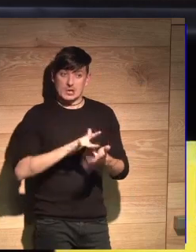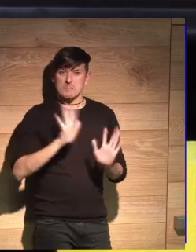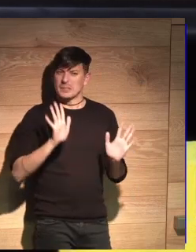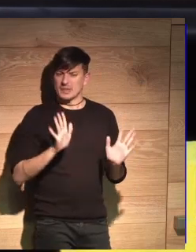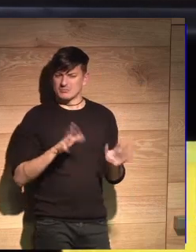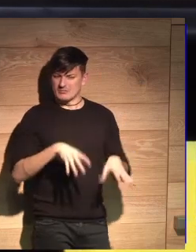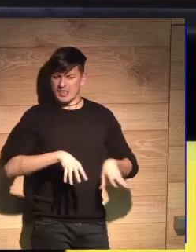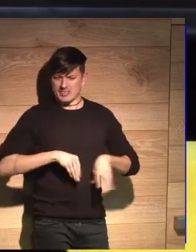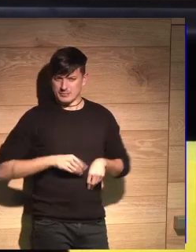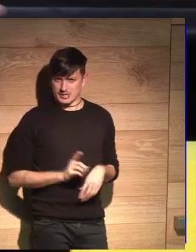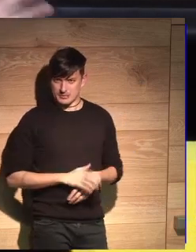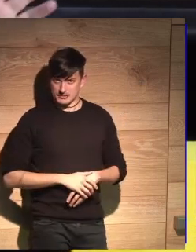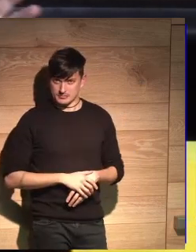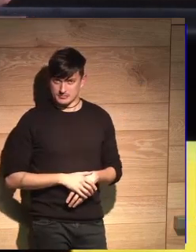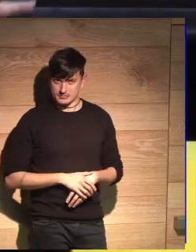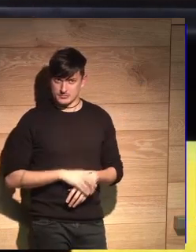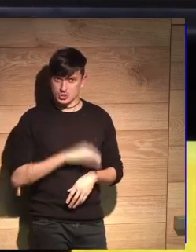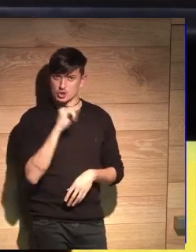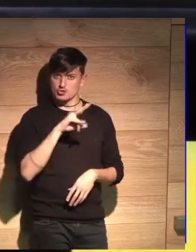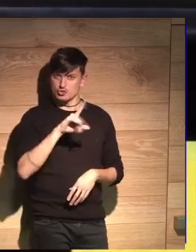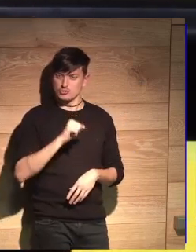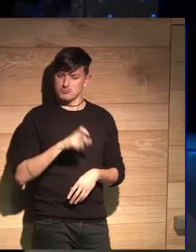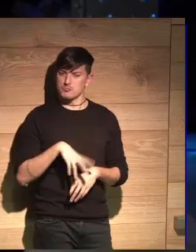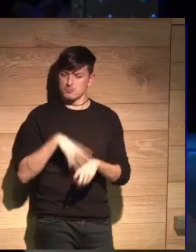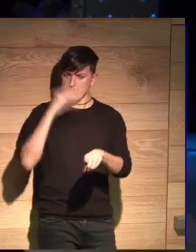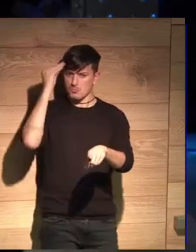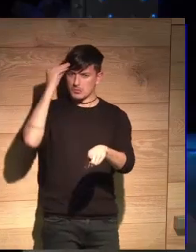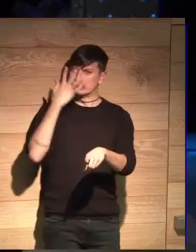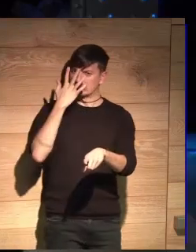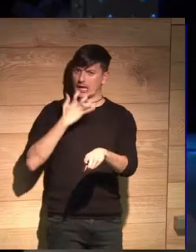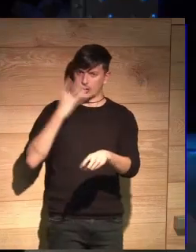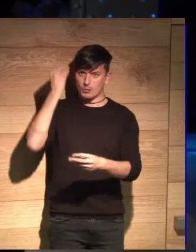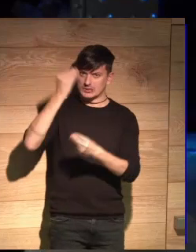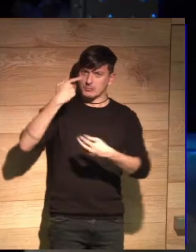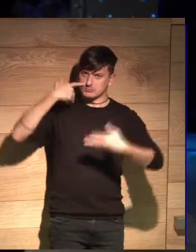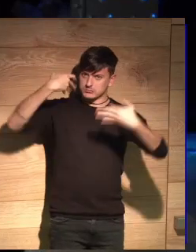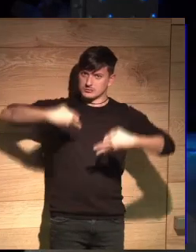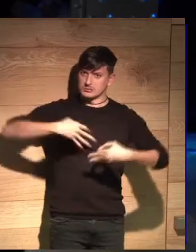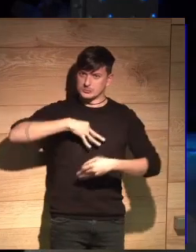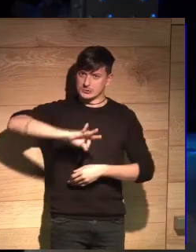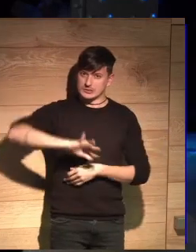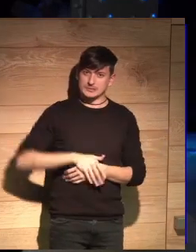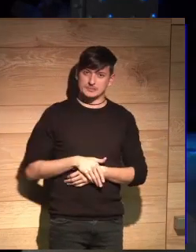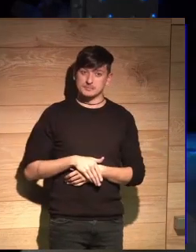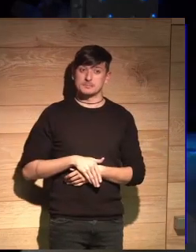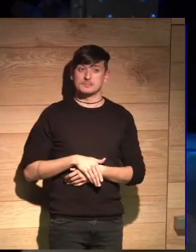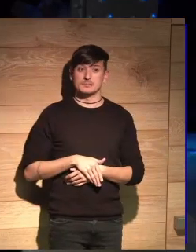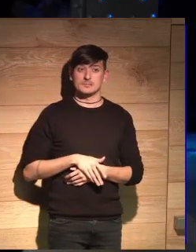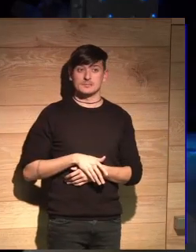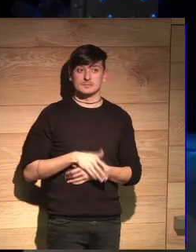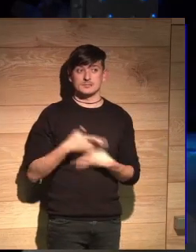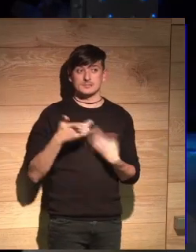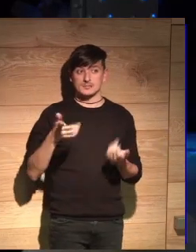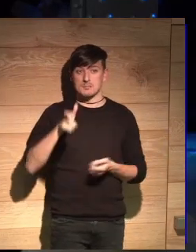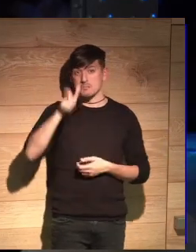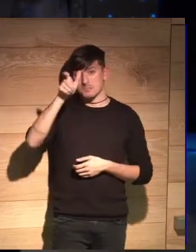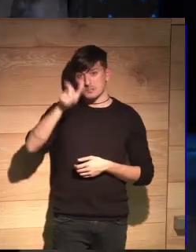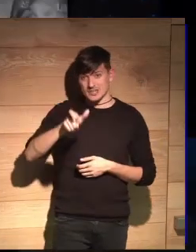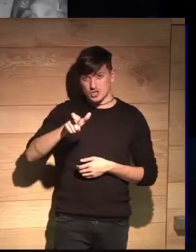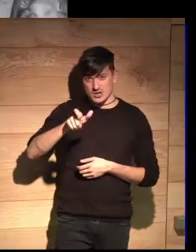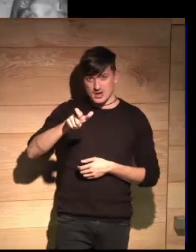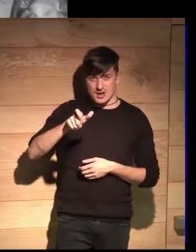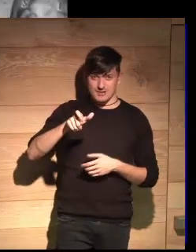but unacceptable. And Julian was serious about this, like a real possibility. Here you have